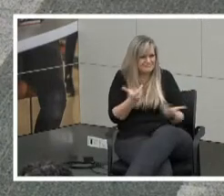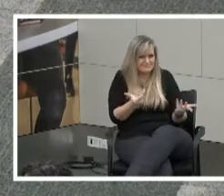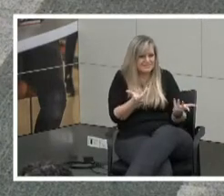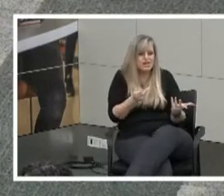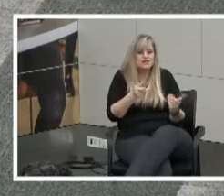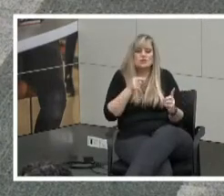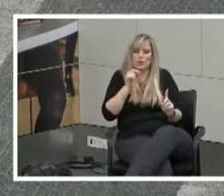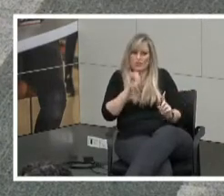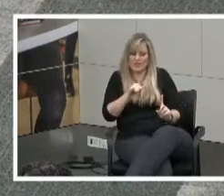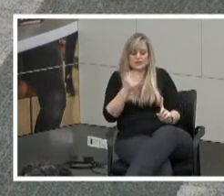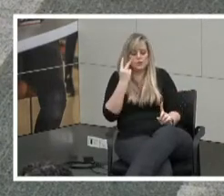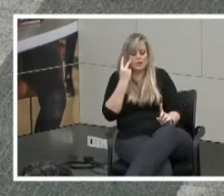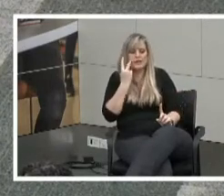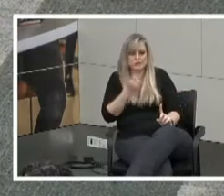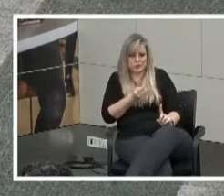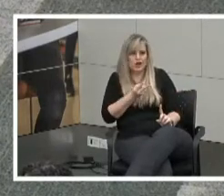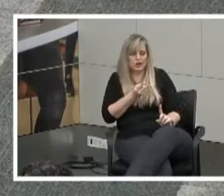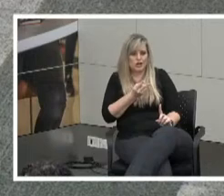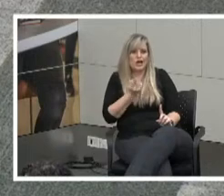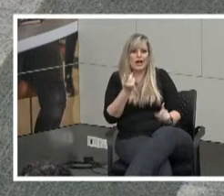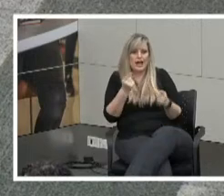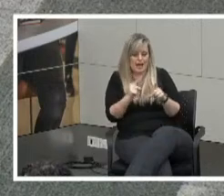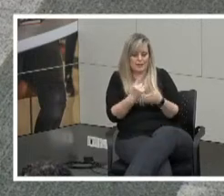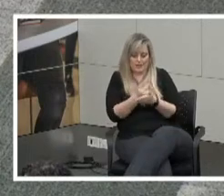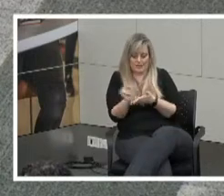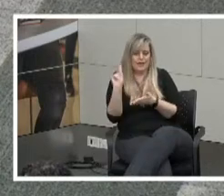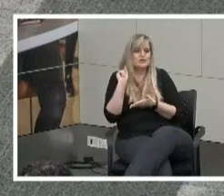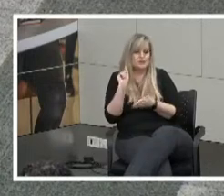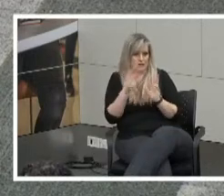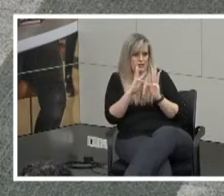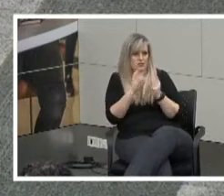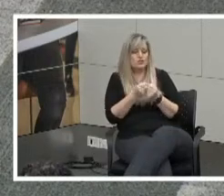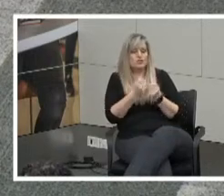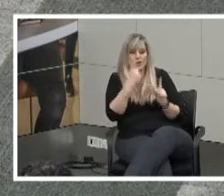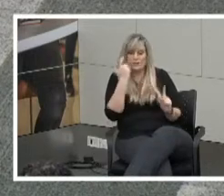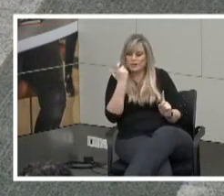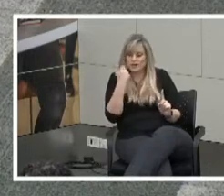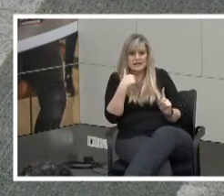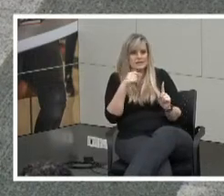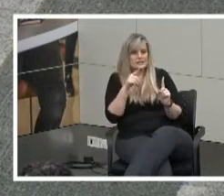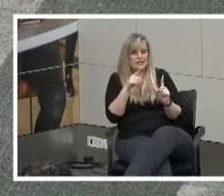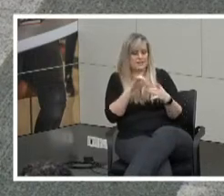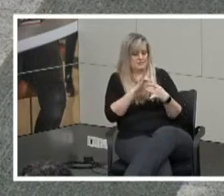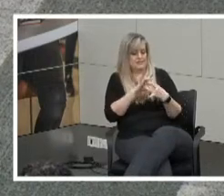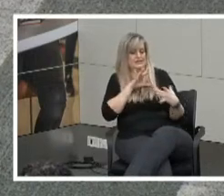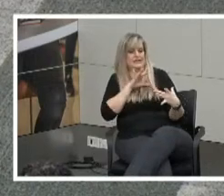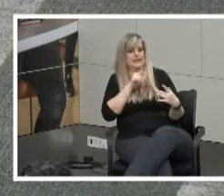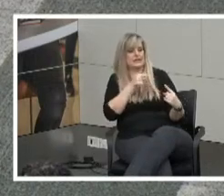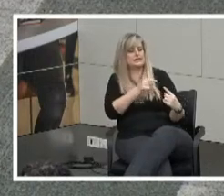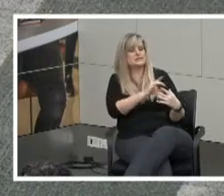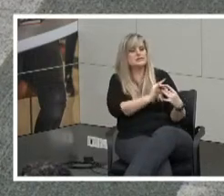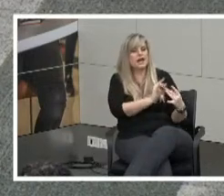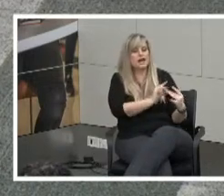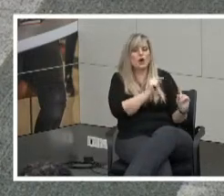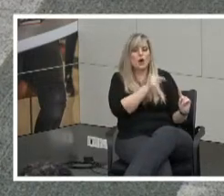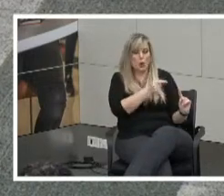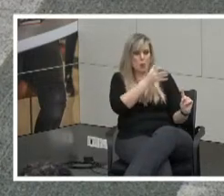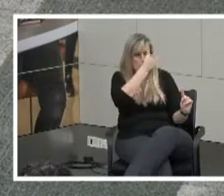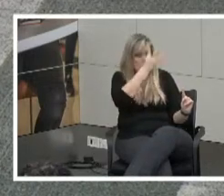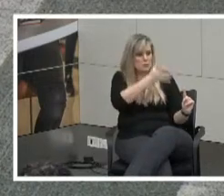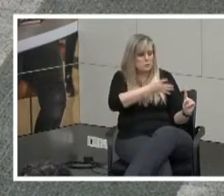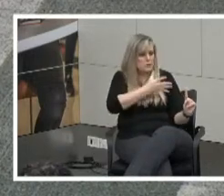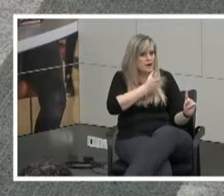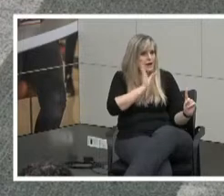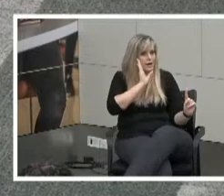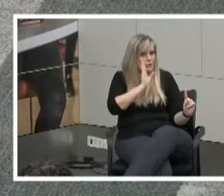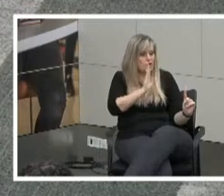that's really what I saw take place last week because the disconnect saying that parents will